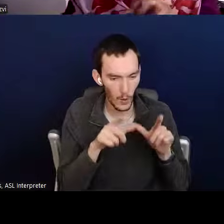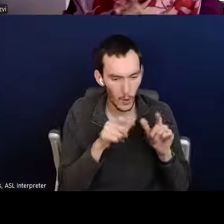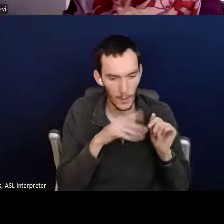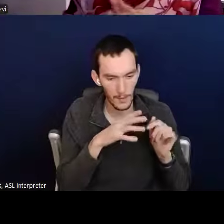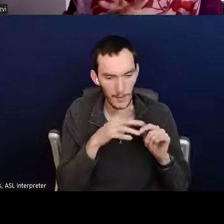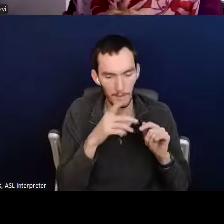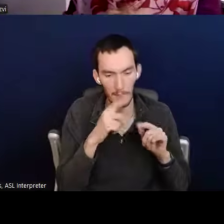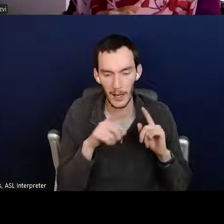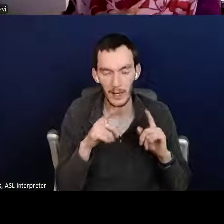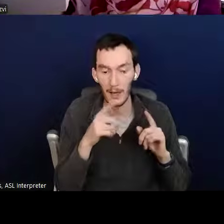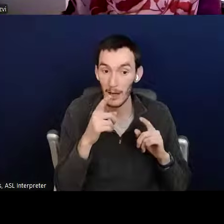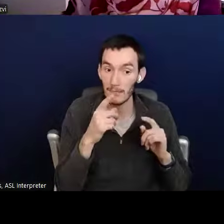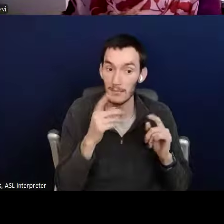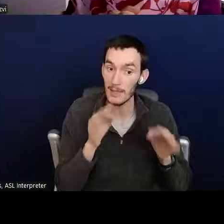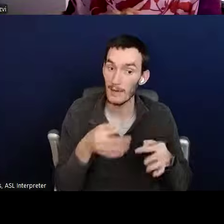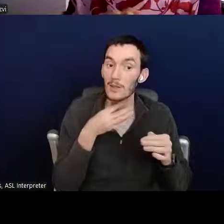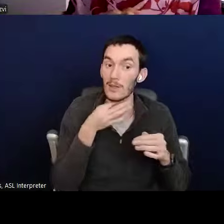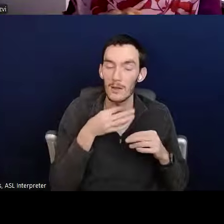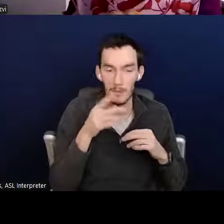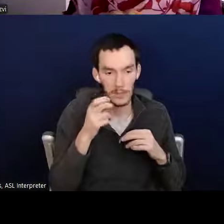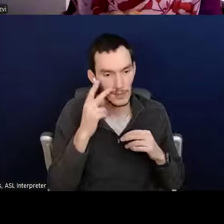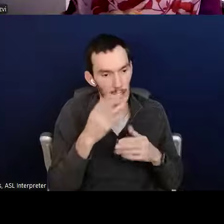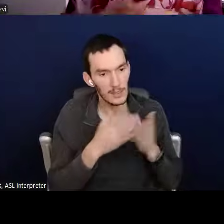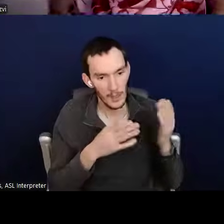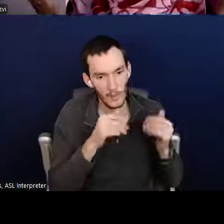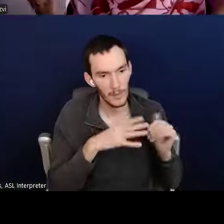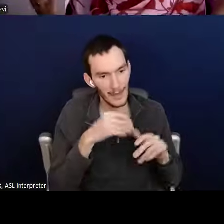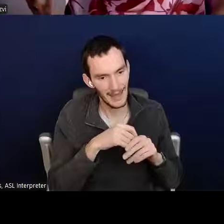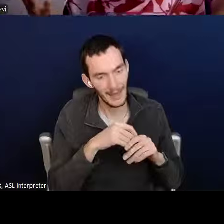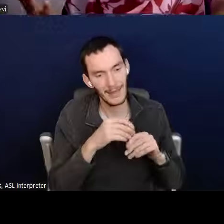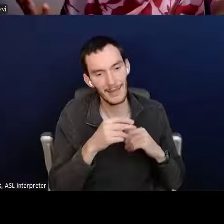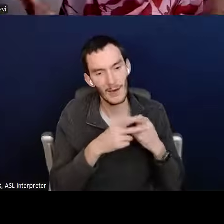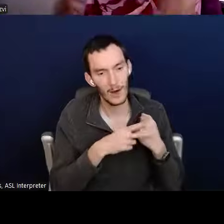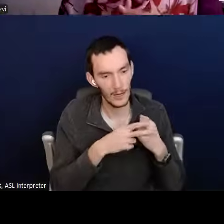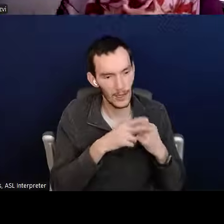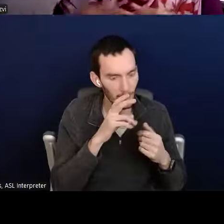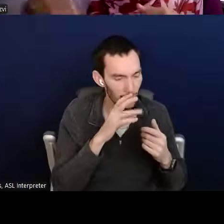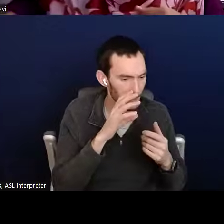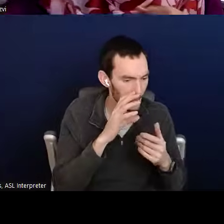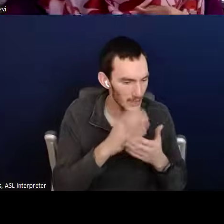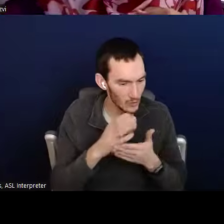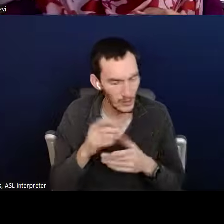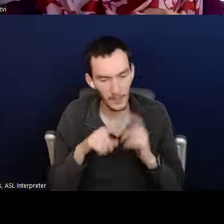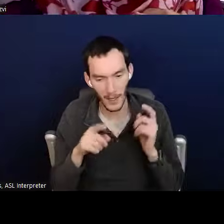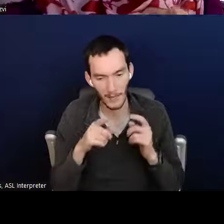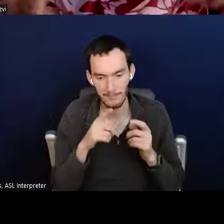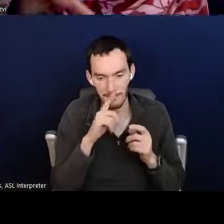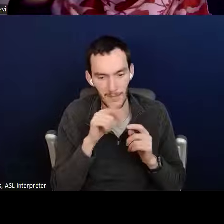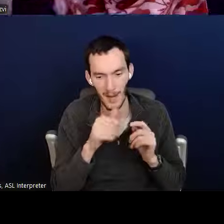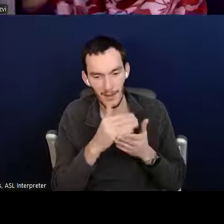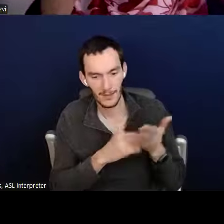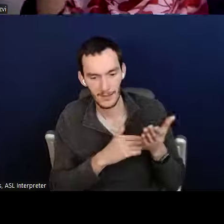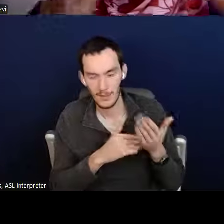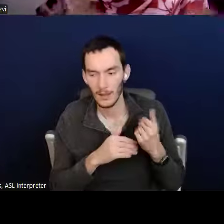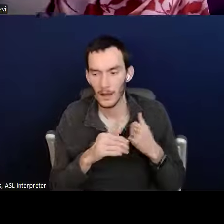something I'm curious about because we do see some women in the archival photographs, but they seem to be missing in the muster rolls, right? So having first been,